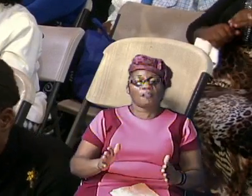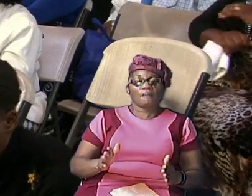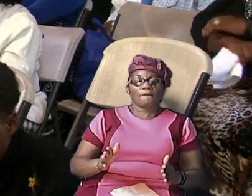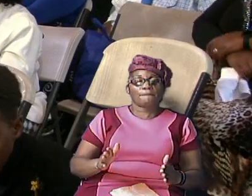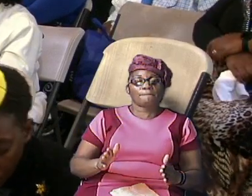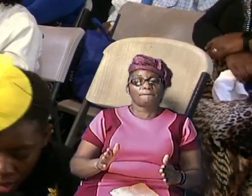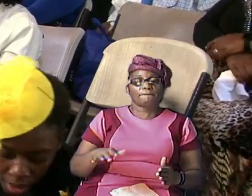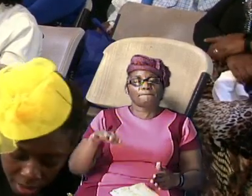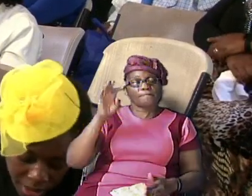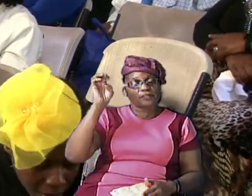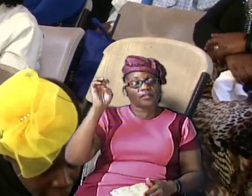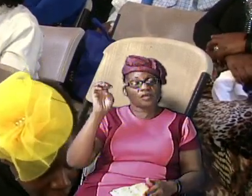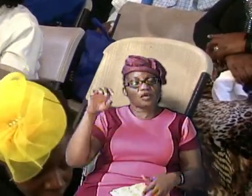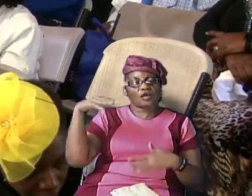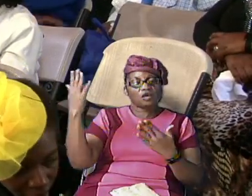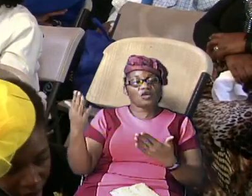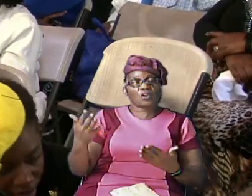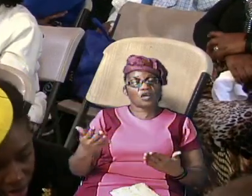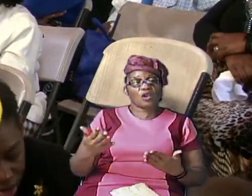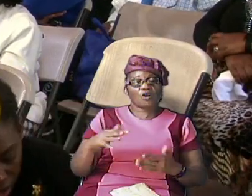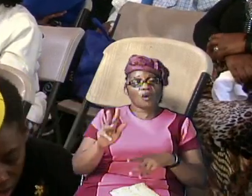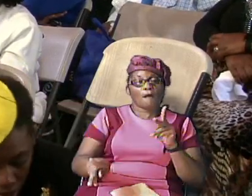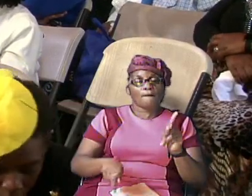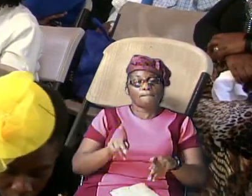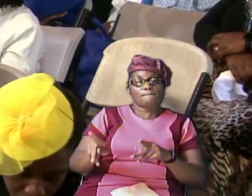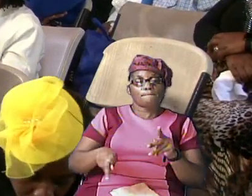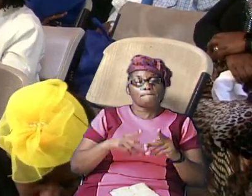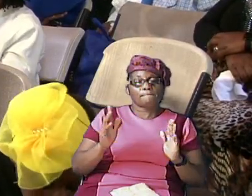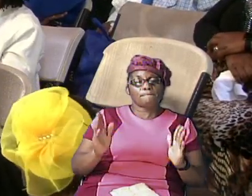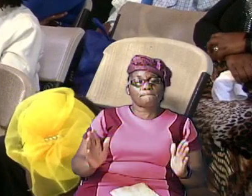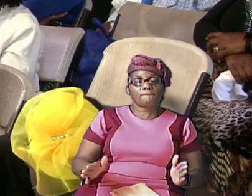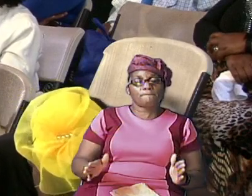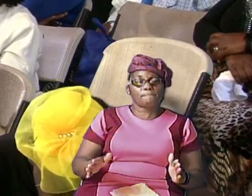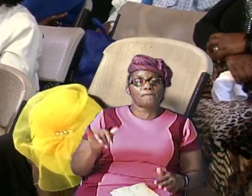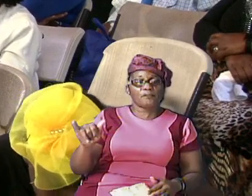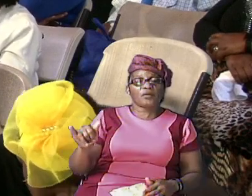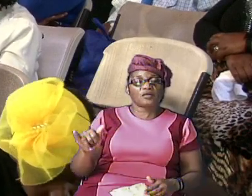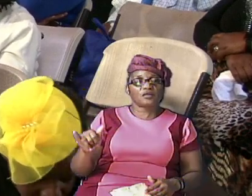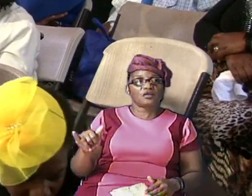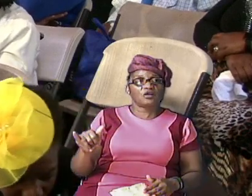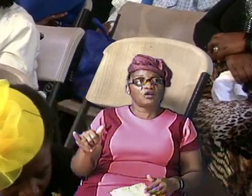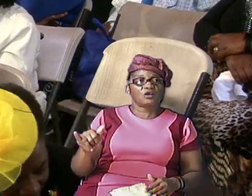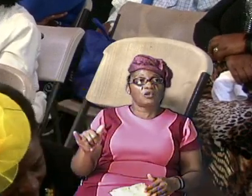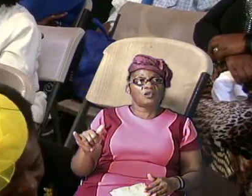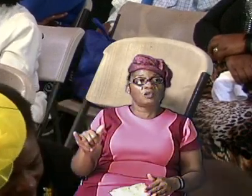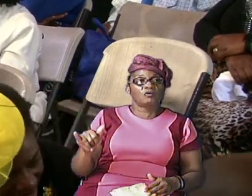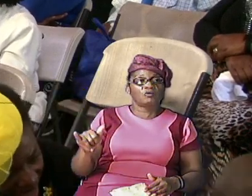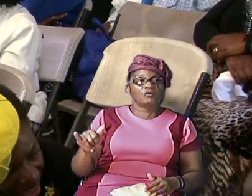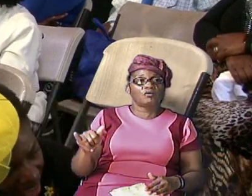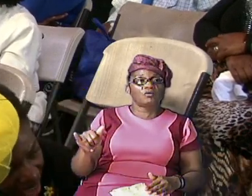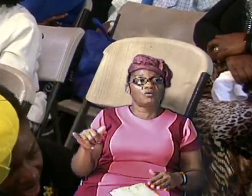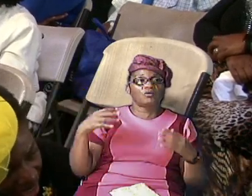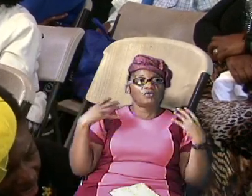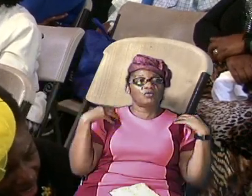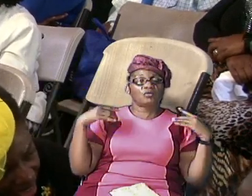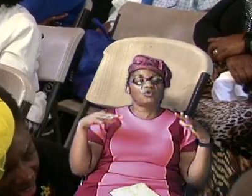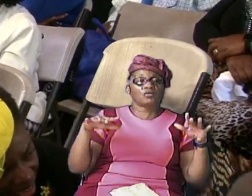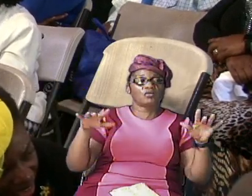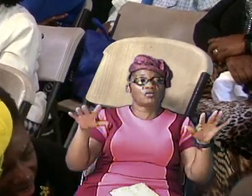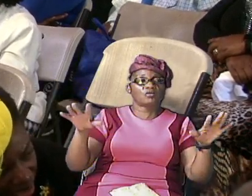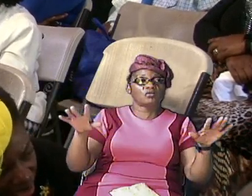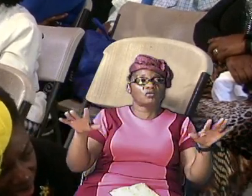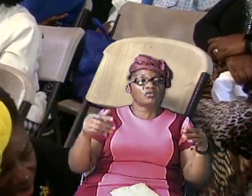And he carries a flock. That's the responsibility of a shepherd. Praise the Lord Jesus. Hallelujah.